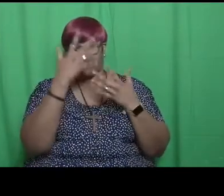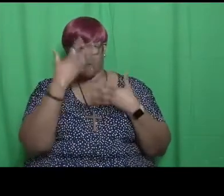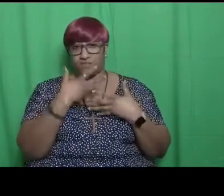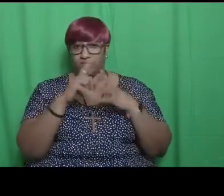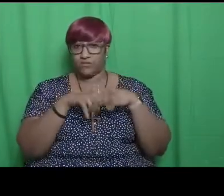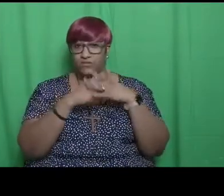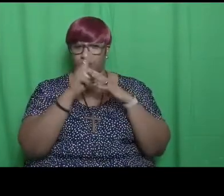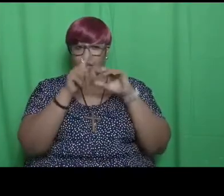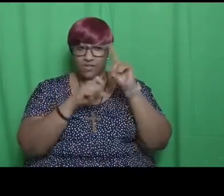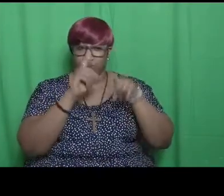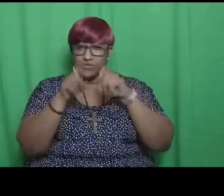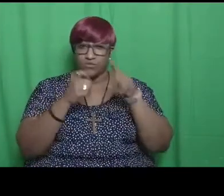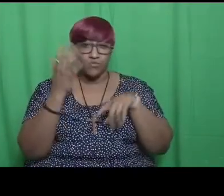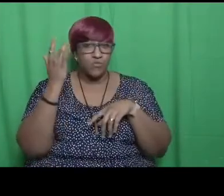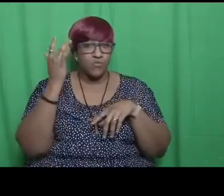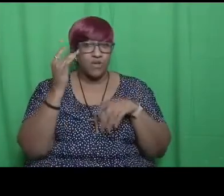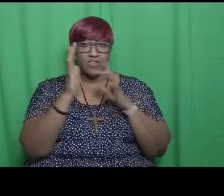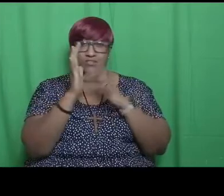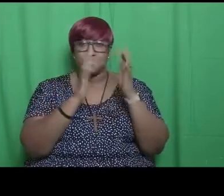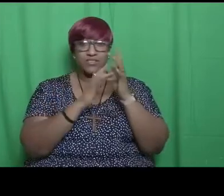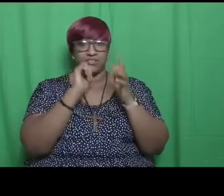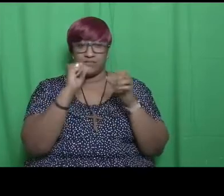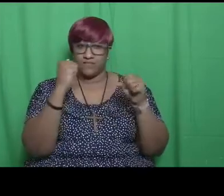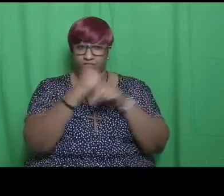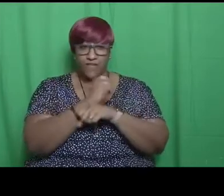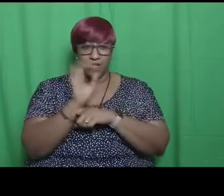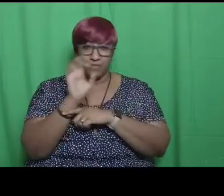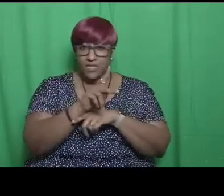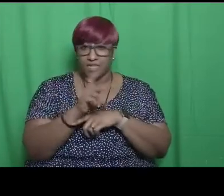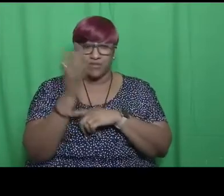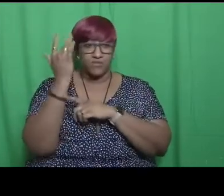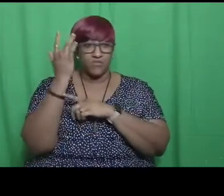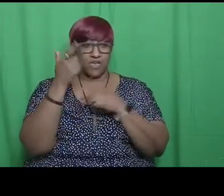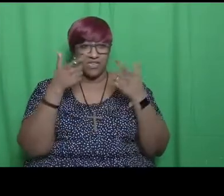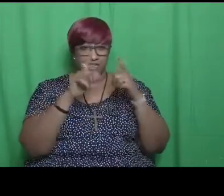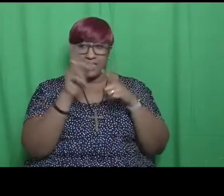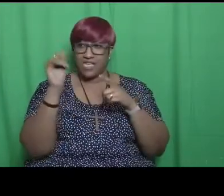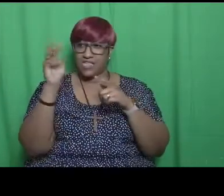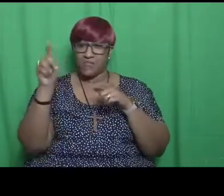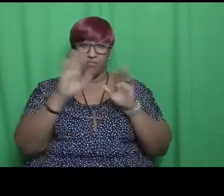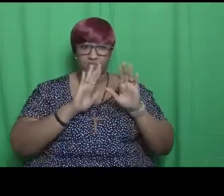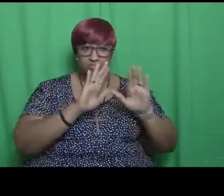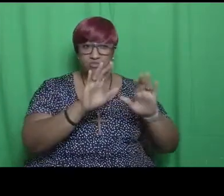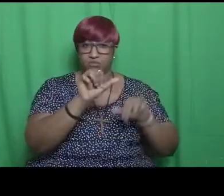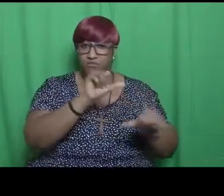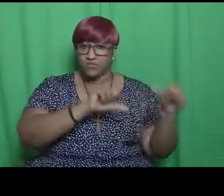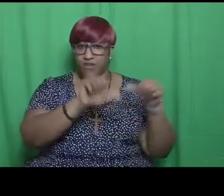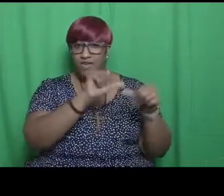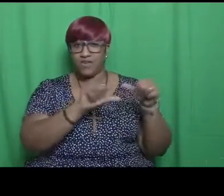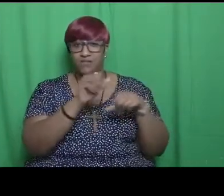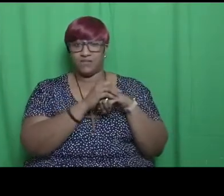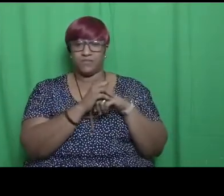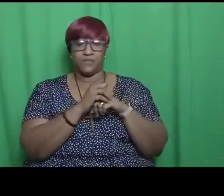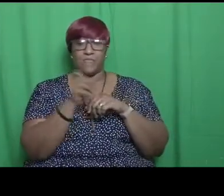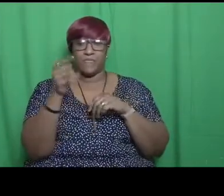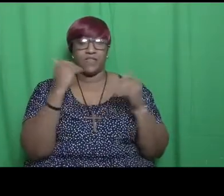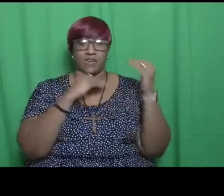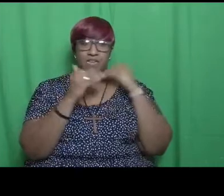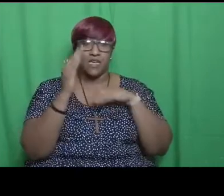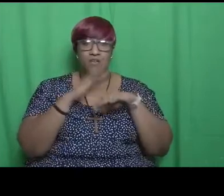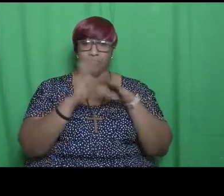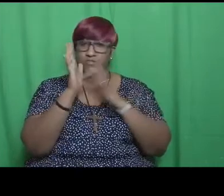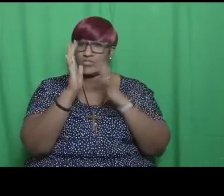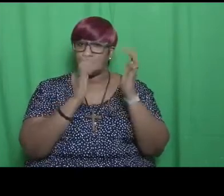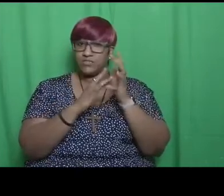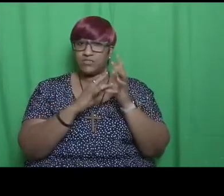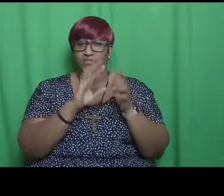questions. Why didn't he fight back? Why did he let Pilate push him around like that? When they were lying on him during all